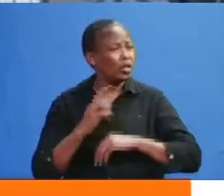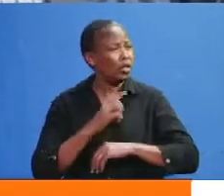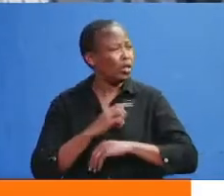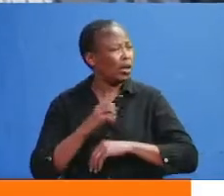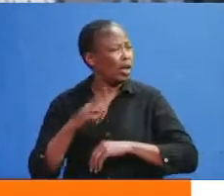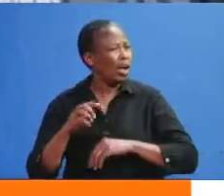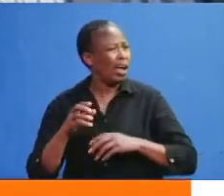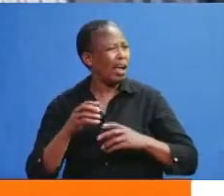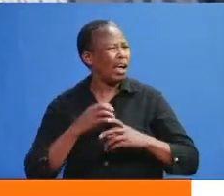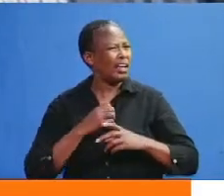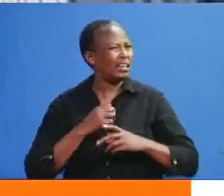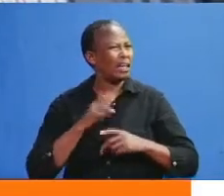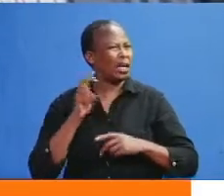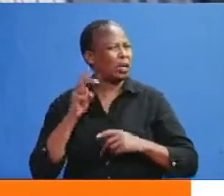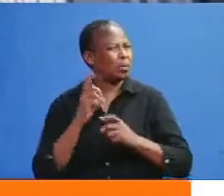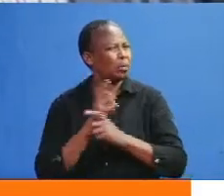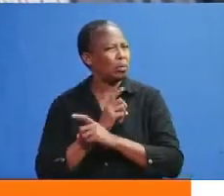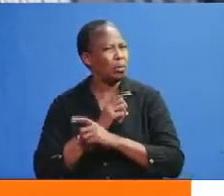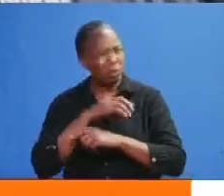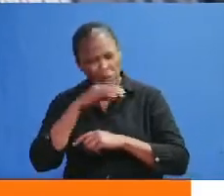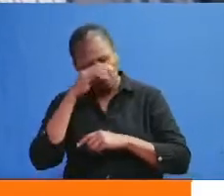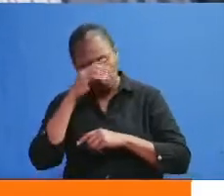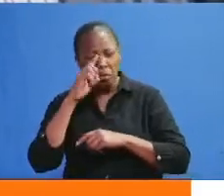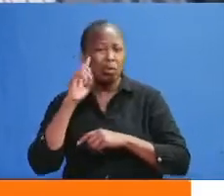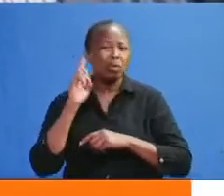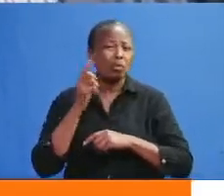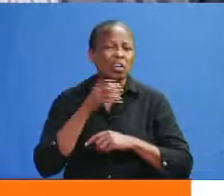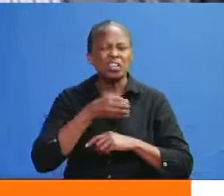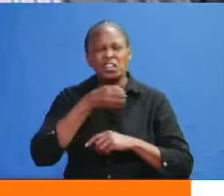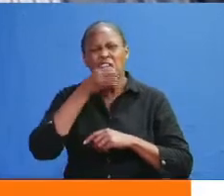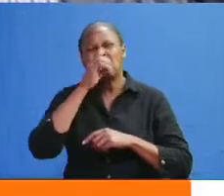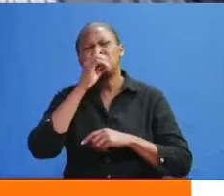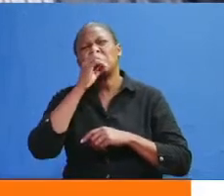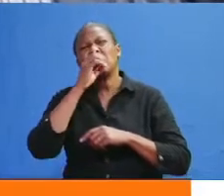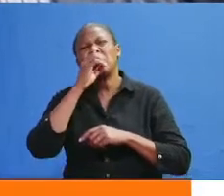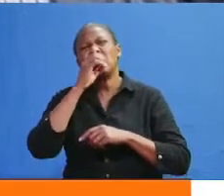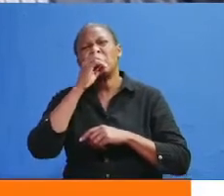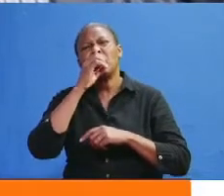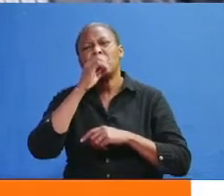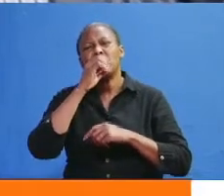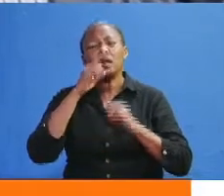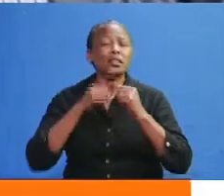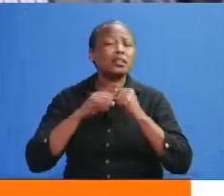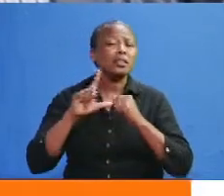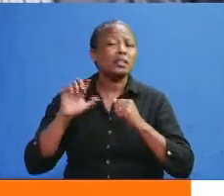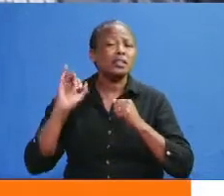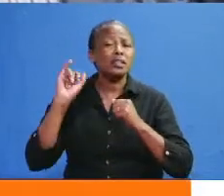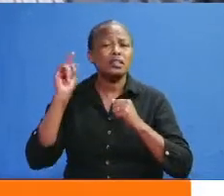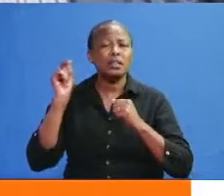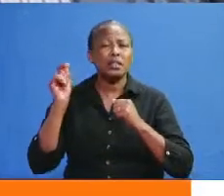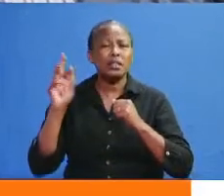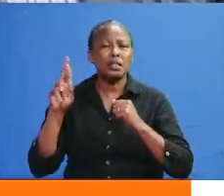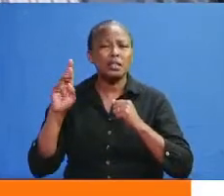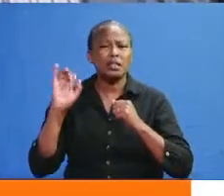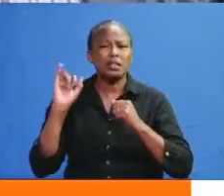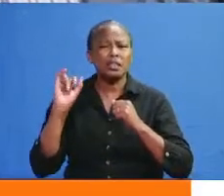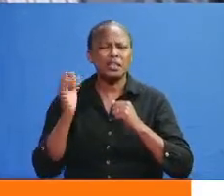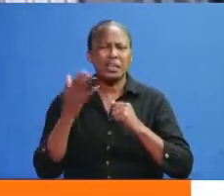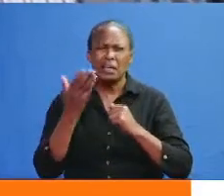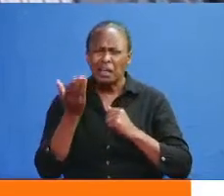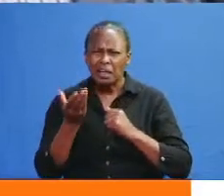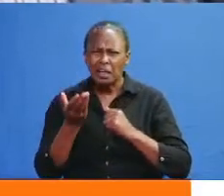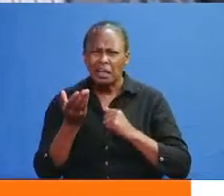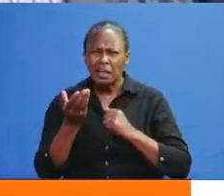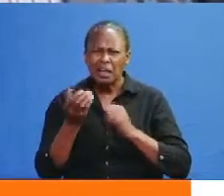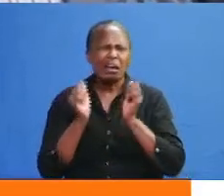pombe aina mbili. Pombe ya kwanza ni pombe aina ya Changa. Changa imepatikana 60 litres. Na wameweza kuapprehend one